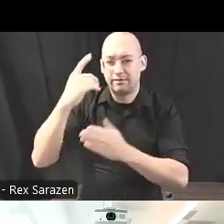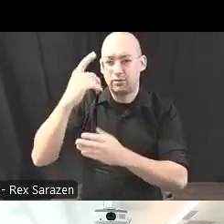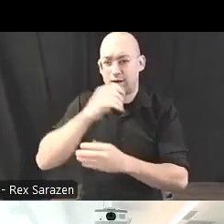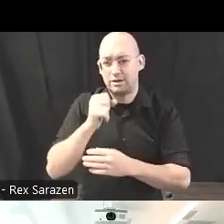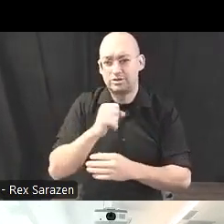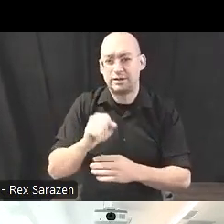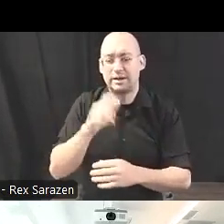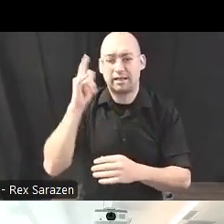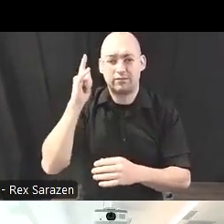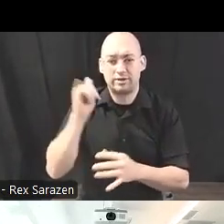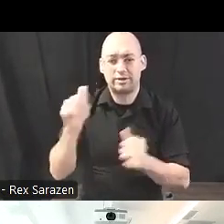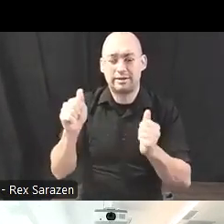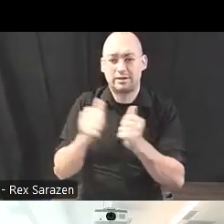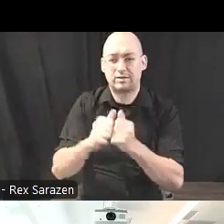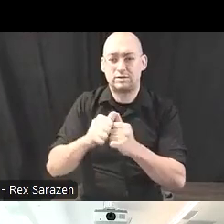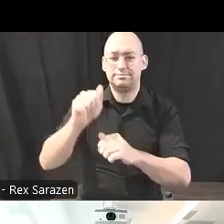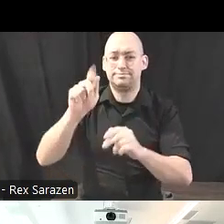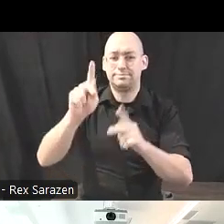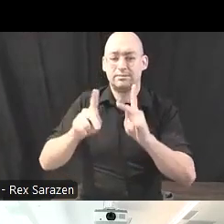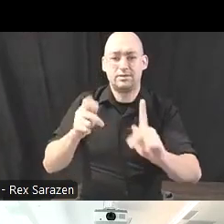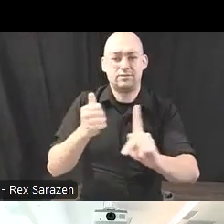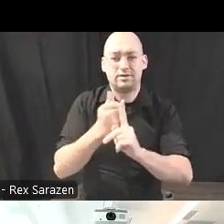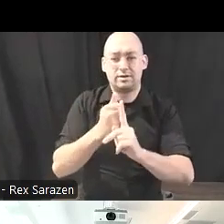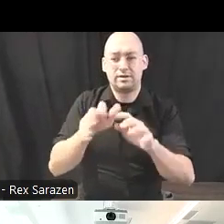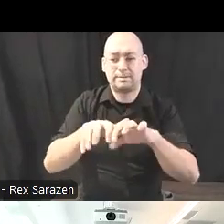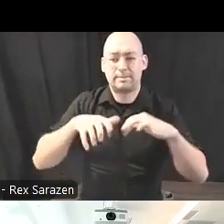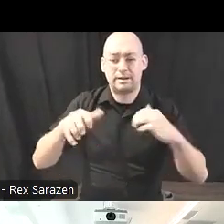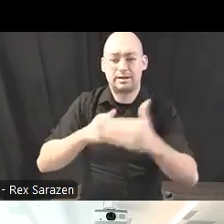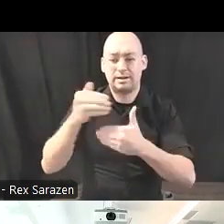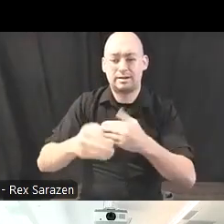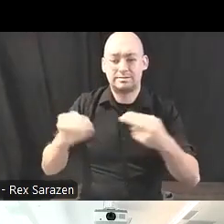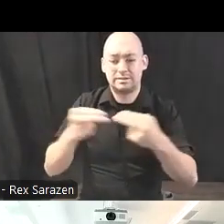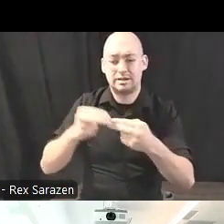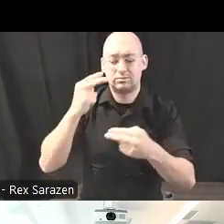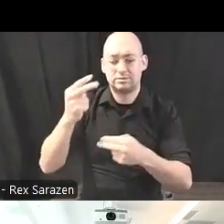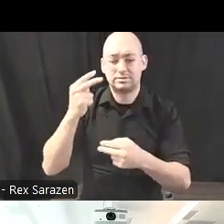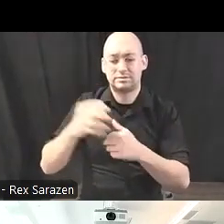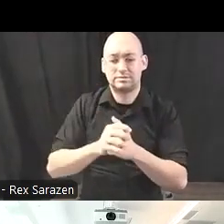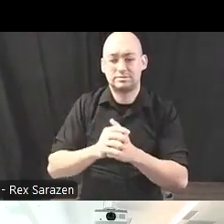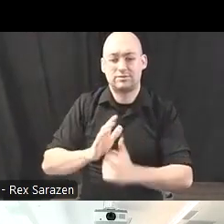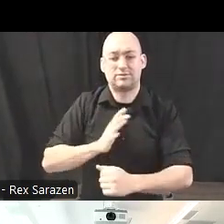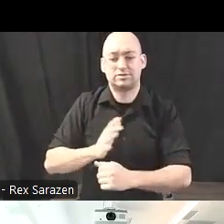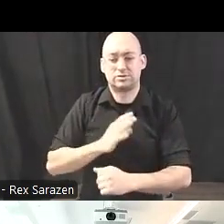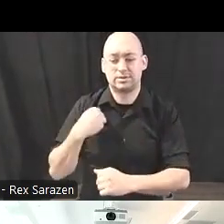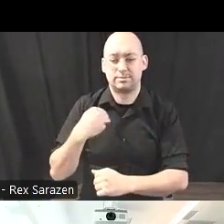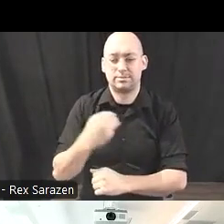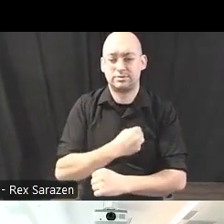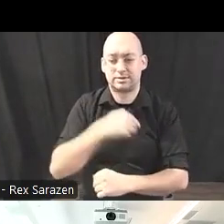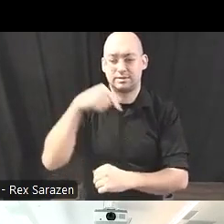Together Stakeholder Committee. And on the next slide, you will see the official members of this